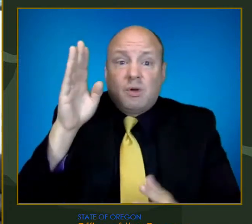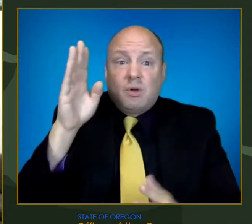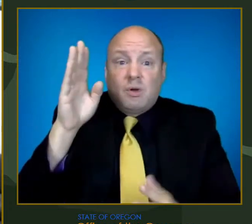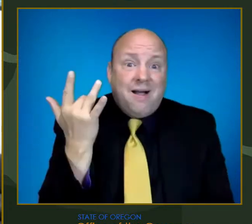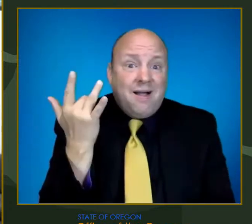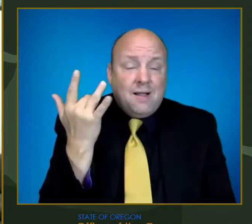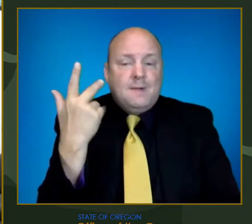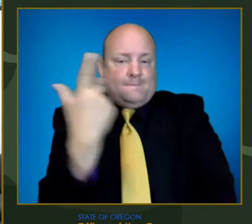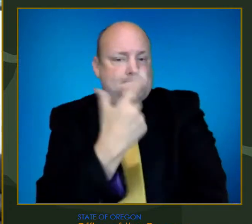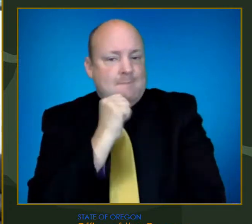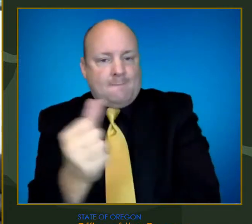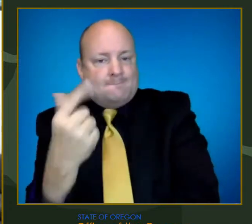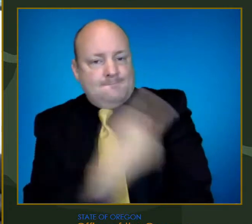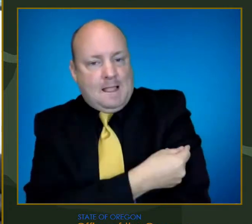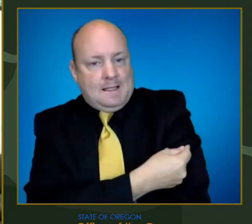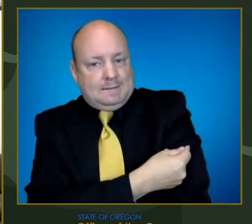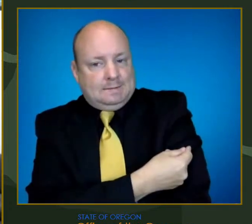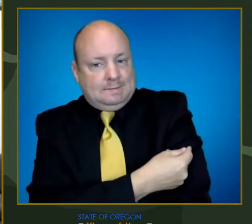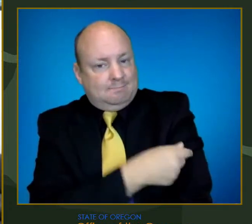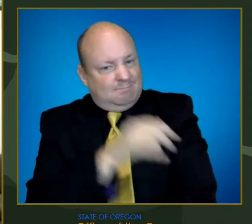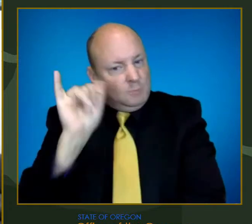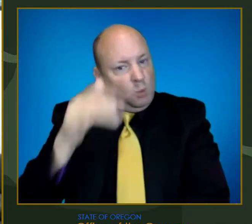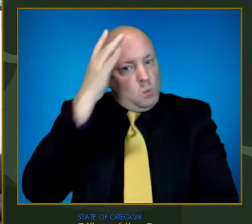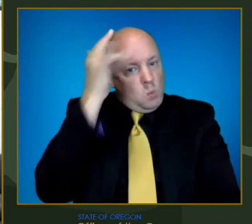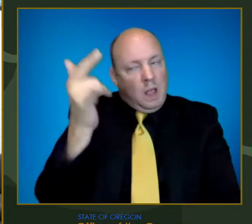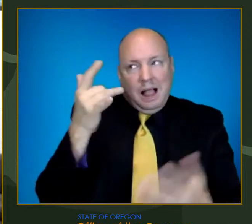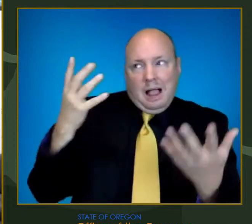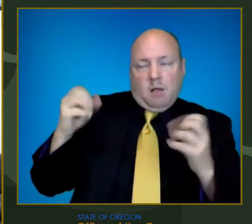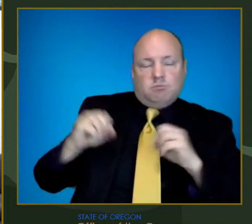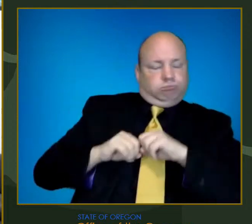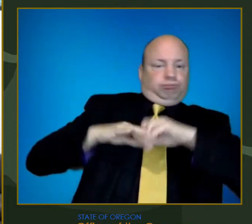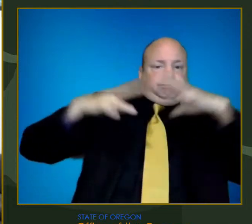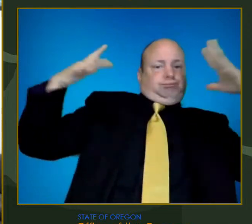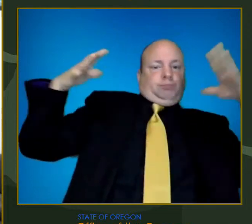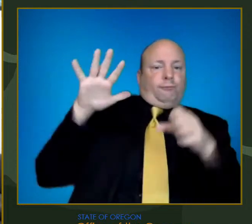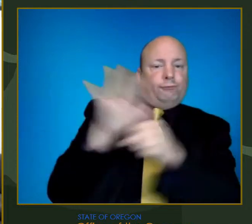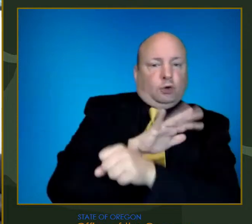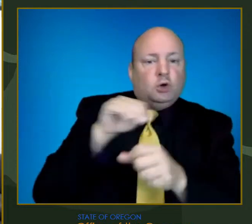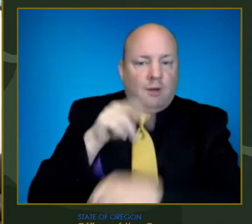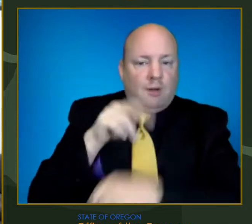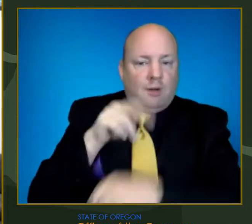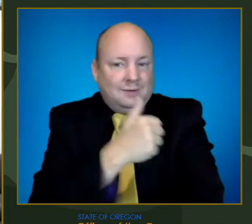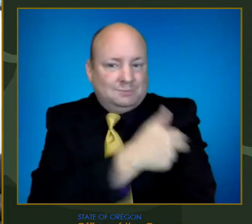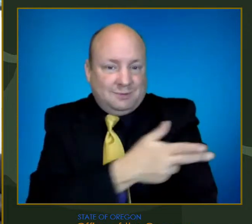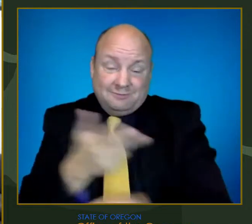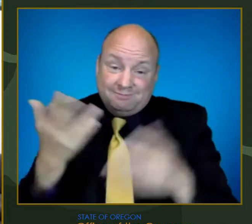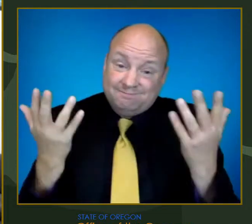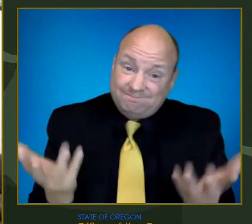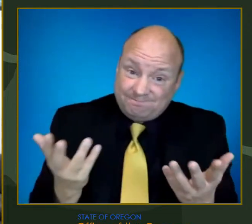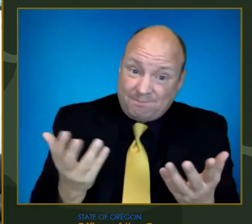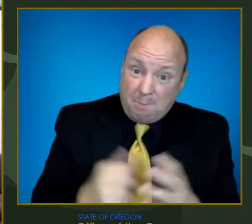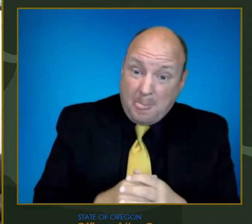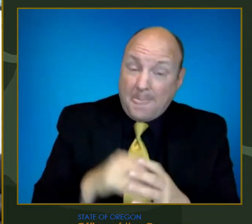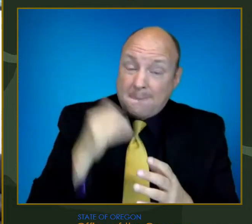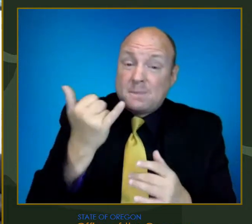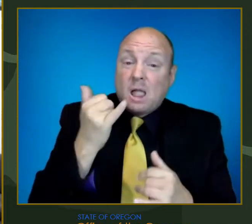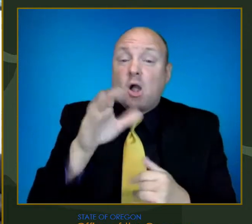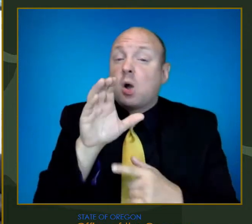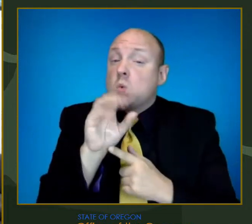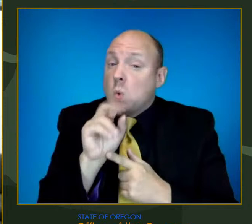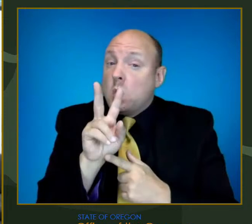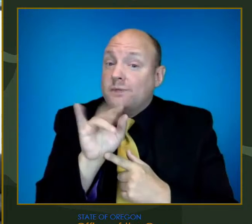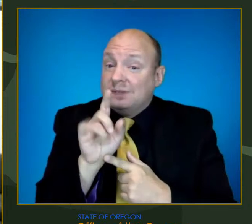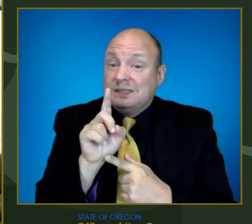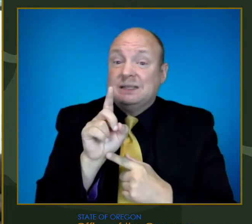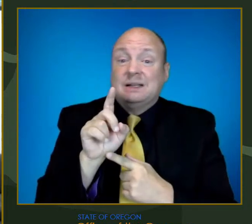hospitalized. We've said it before, the COVID-19 pandemic is now a pandemic of the unvaccinated. More than a quarter of the